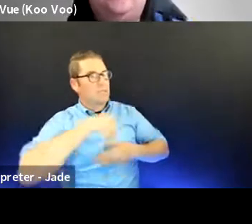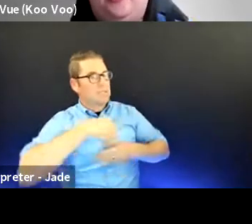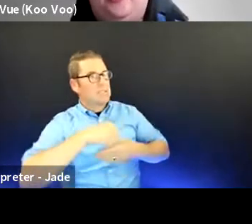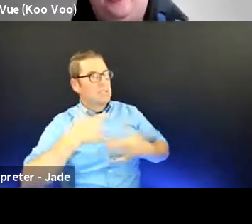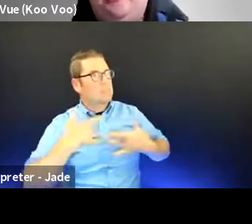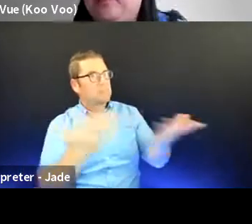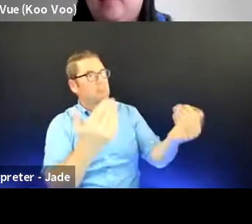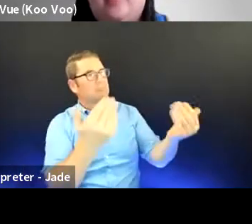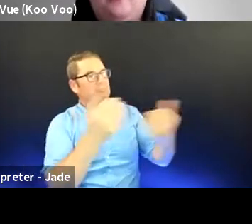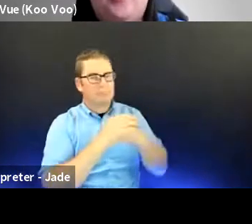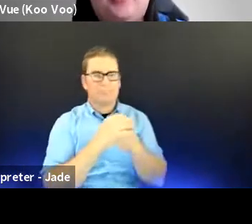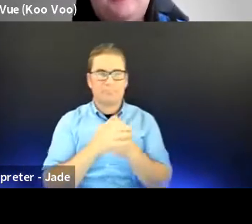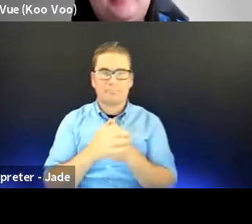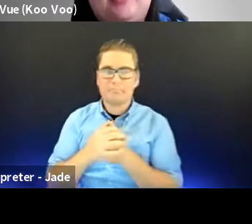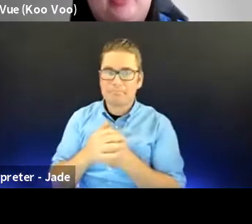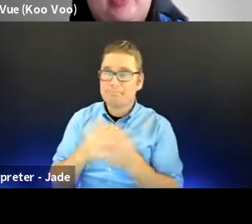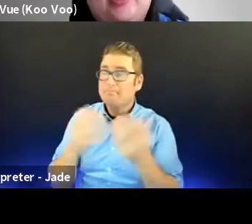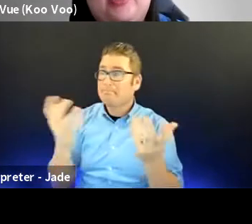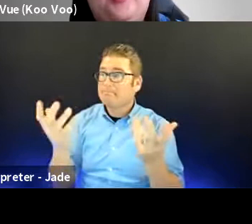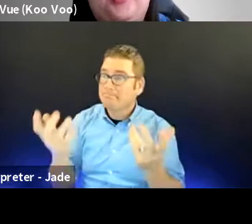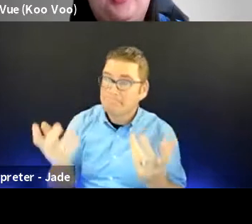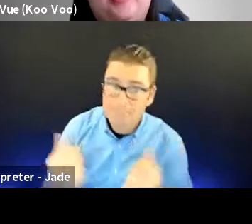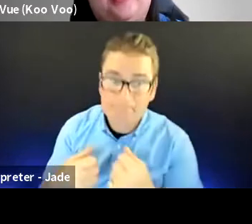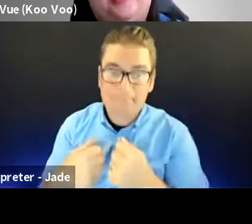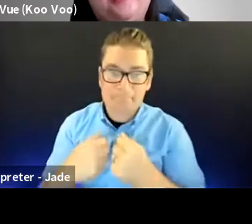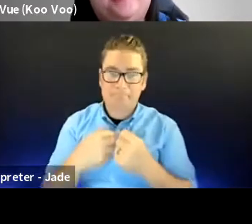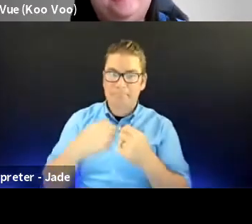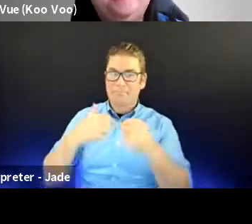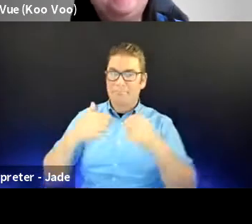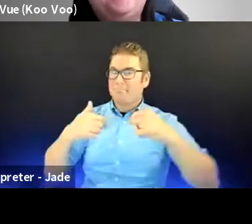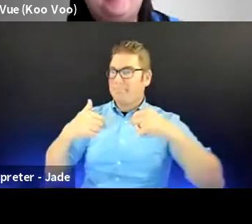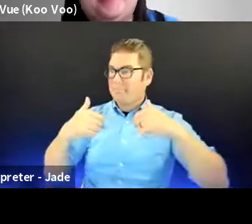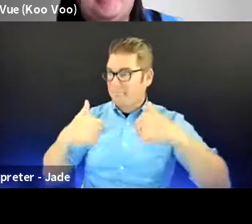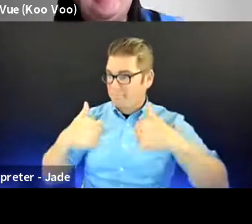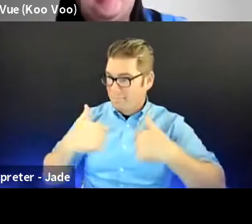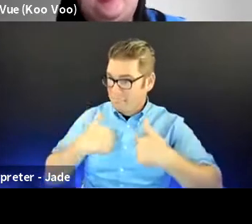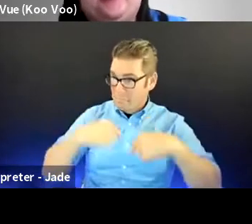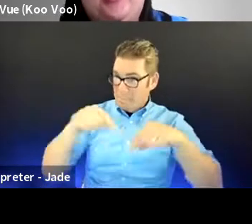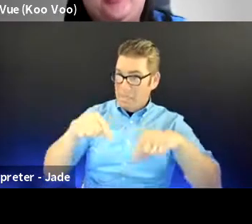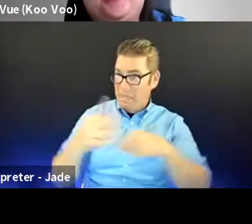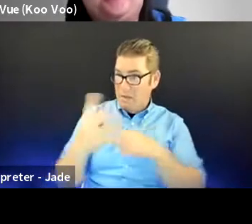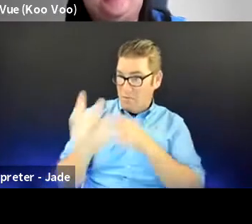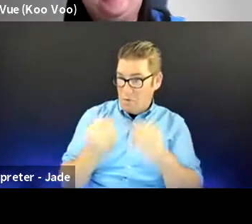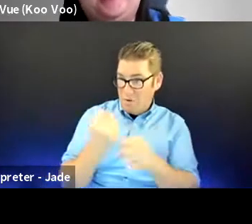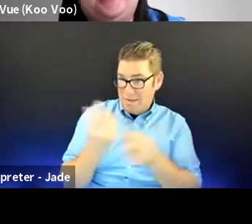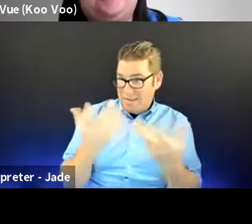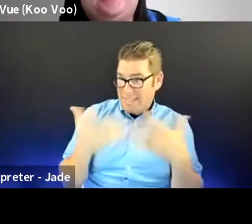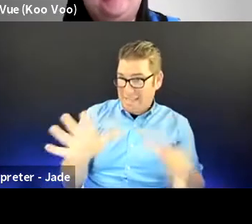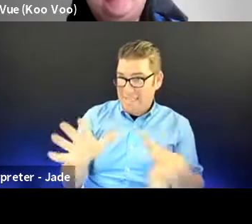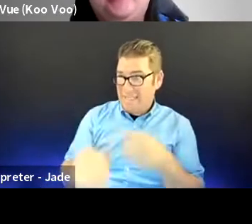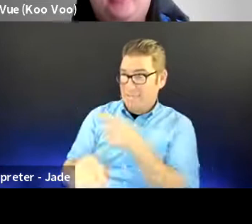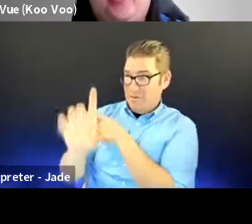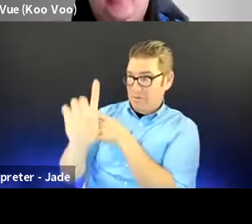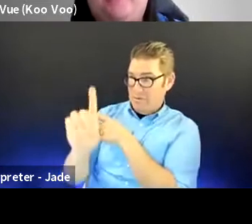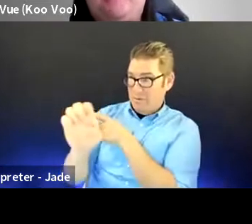So I've only been here actually 4 years. So it's really nice to hear about Deborah's experience and Lee's